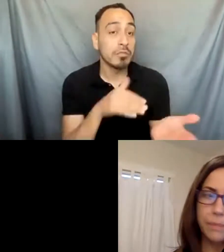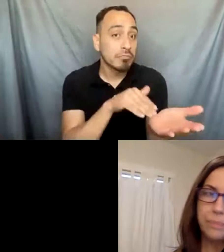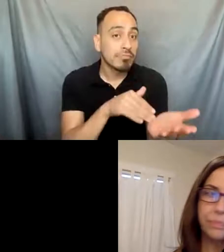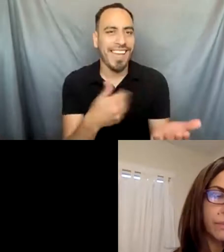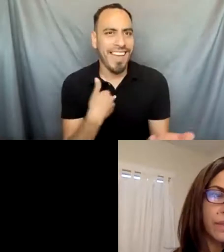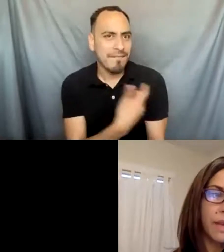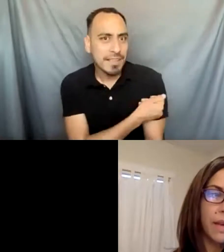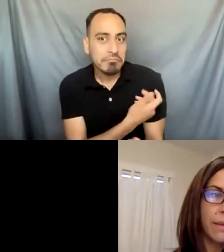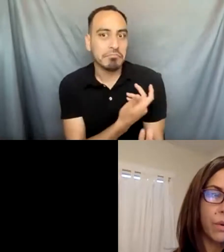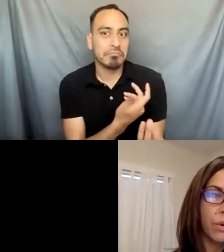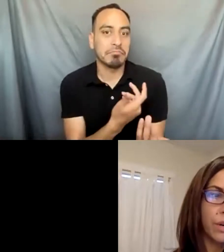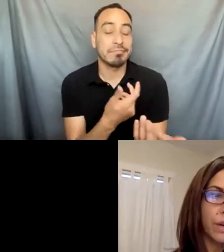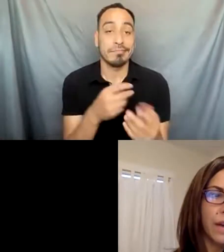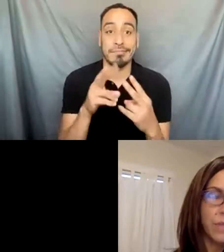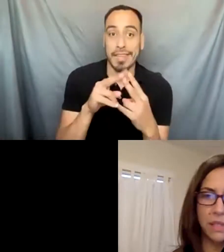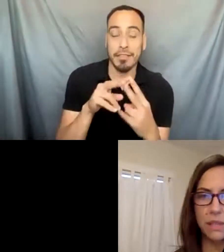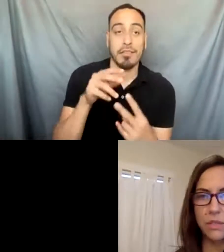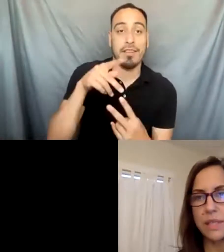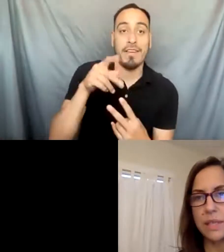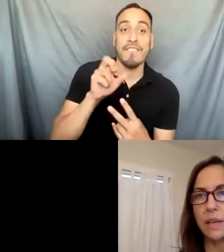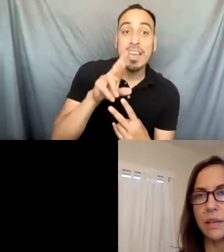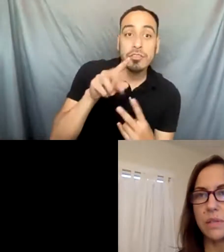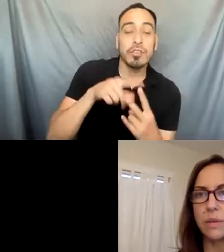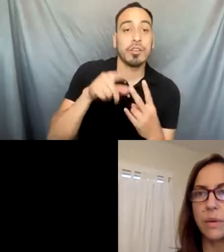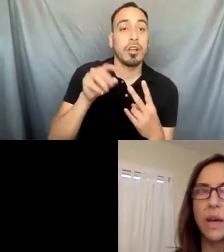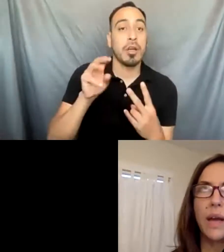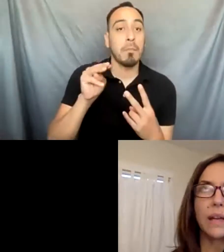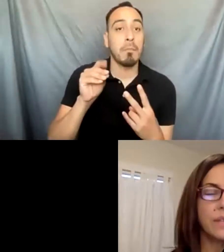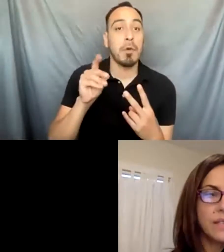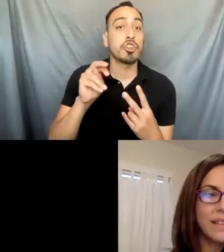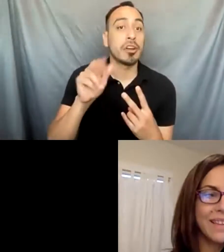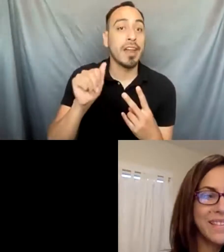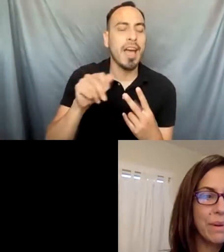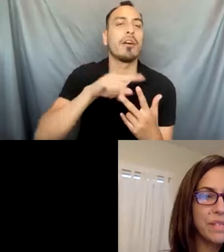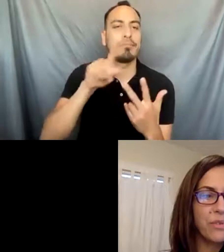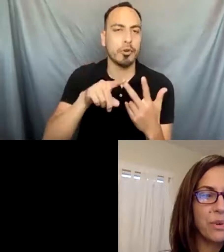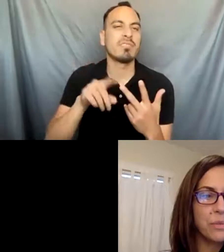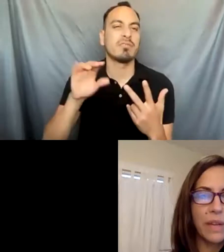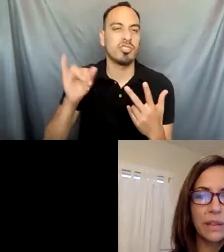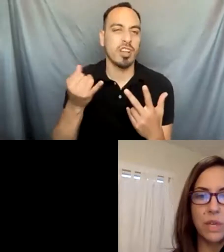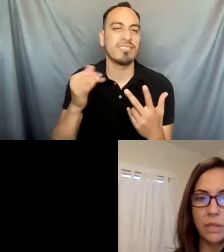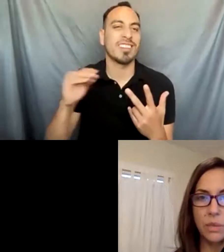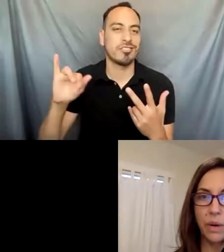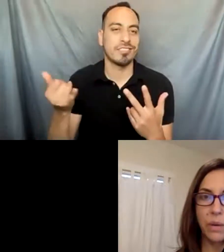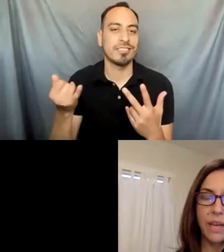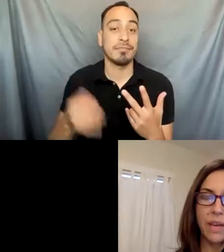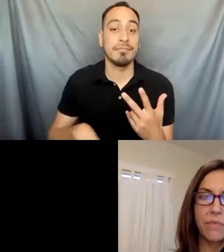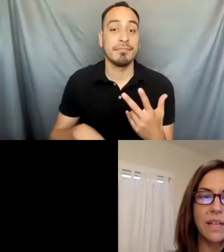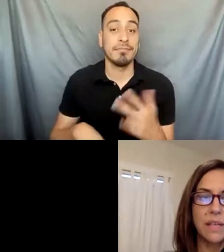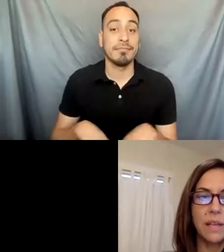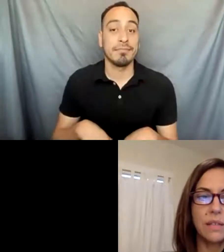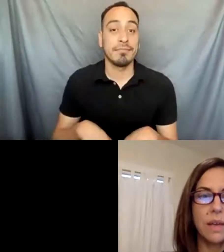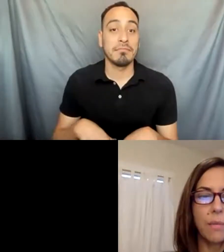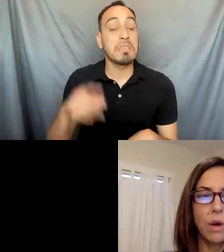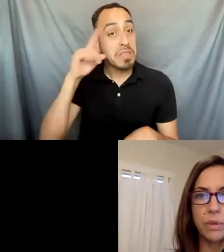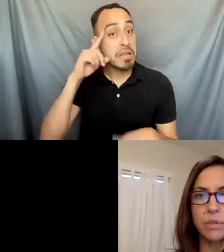Moderna or Johnson & Johnson. And I think since the last time I was here, of course, we've had the change where we can now